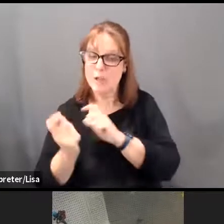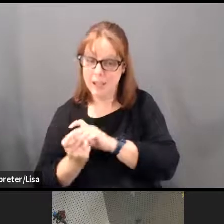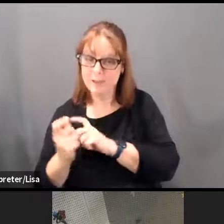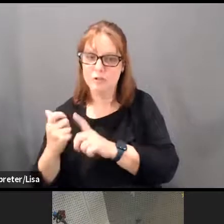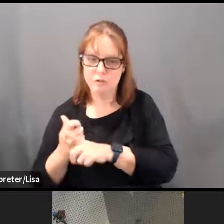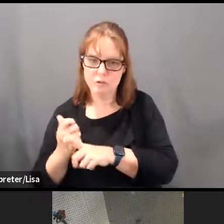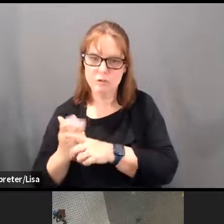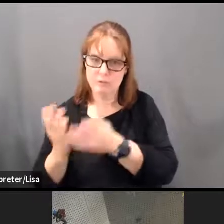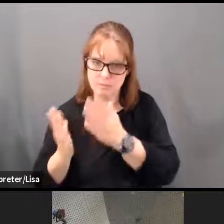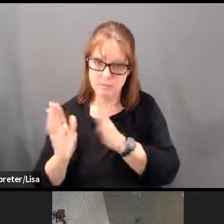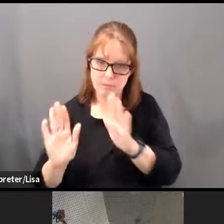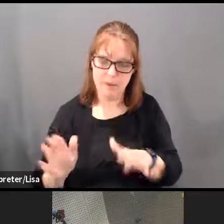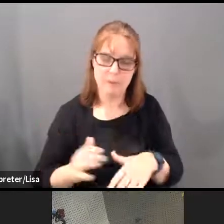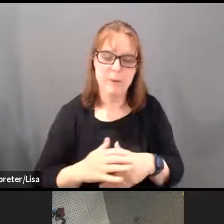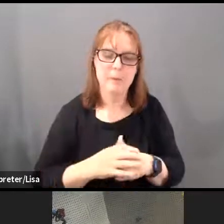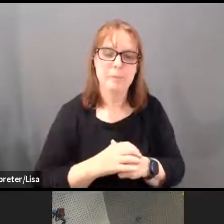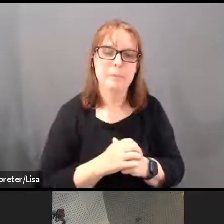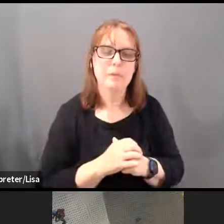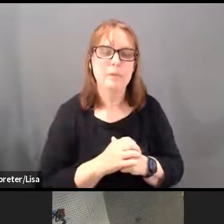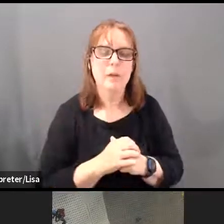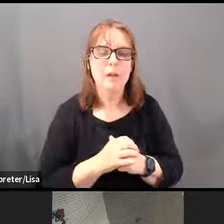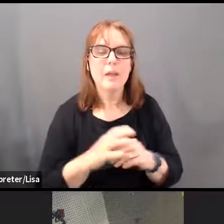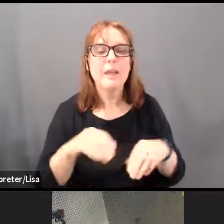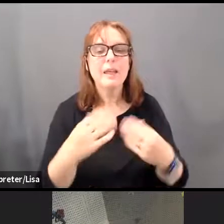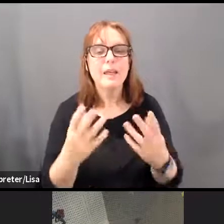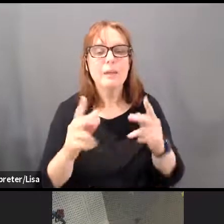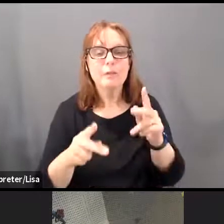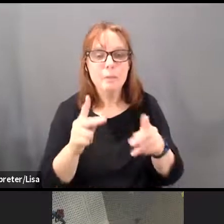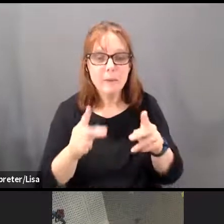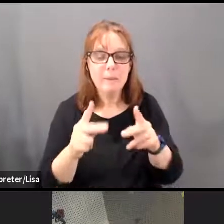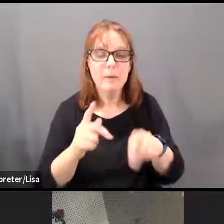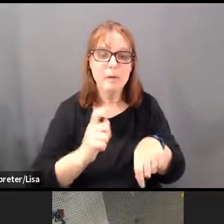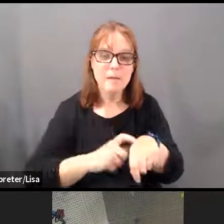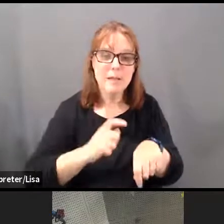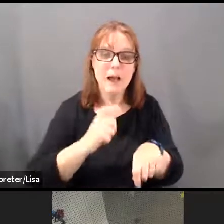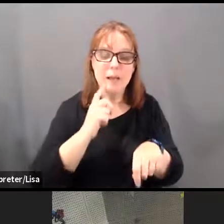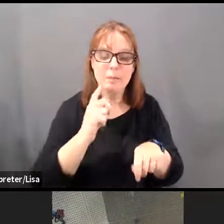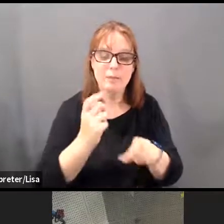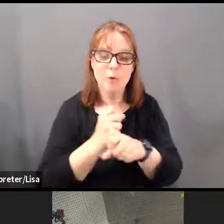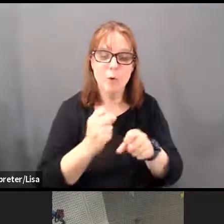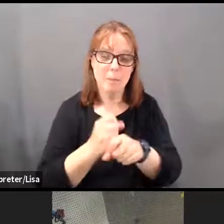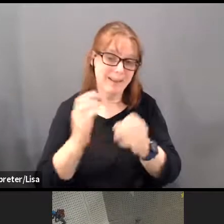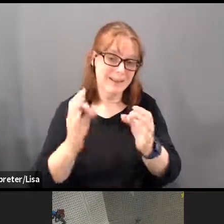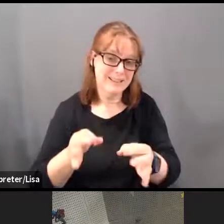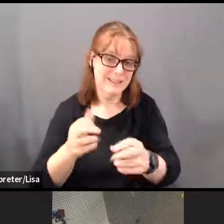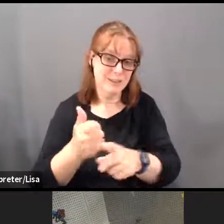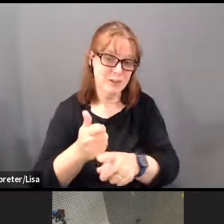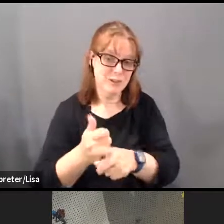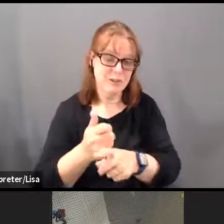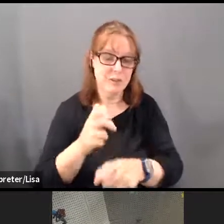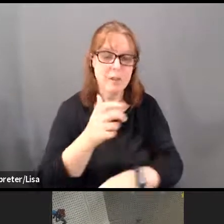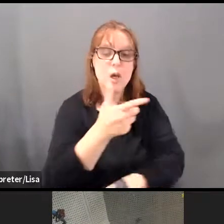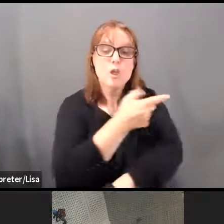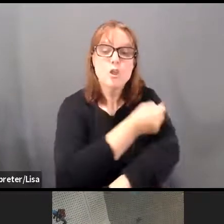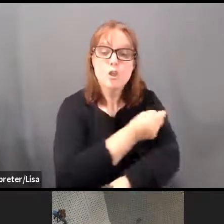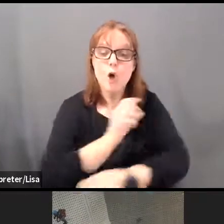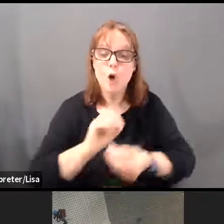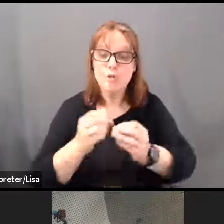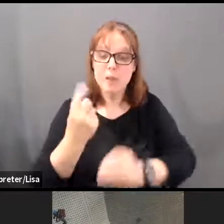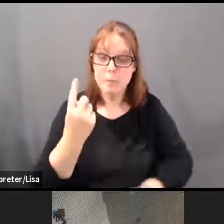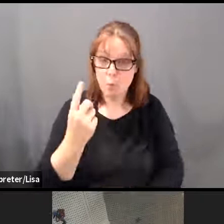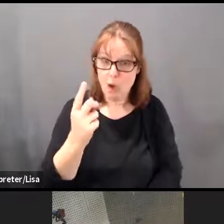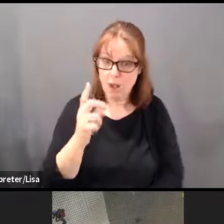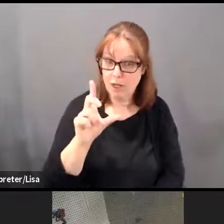we really want to do is give people the space and time they need to make their own decision. Keep in mind, we gave dose 1 of vaccine in Rhode Island December